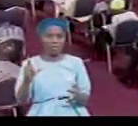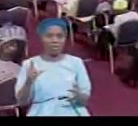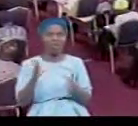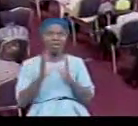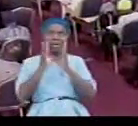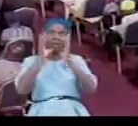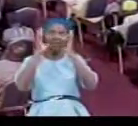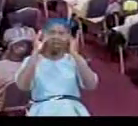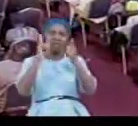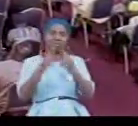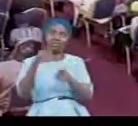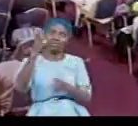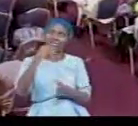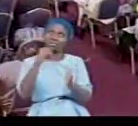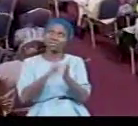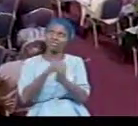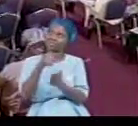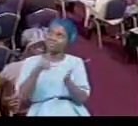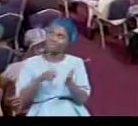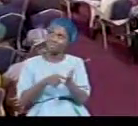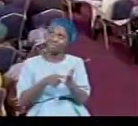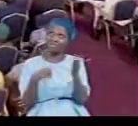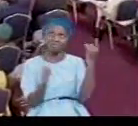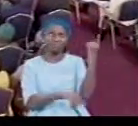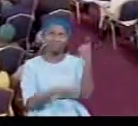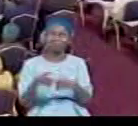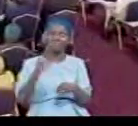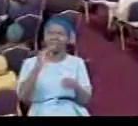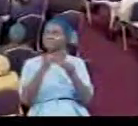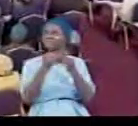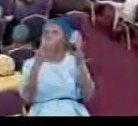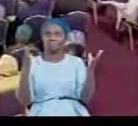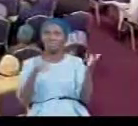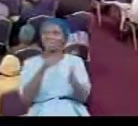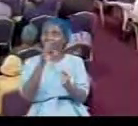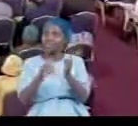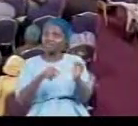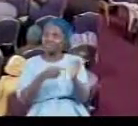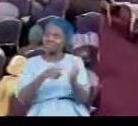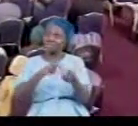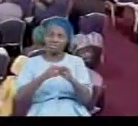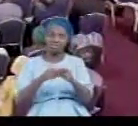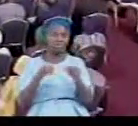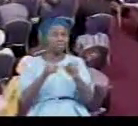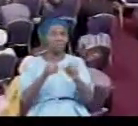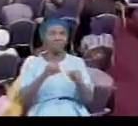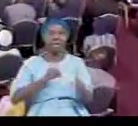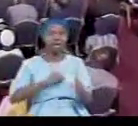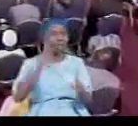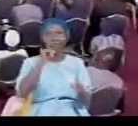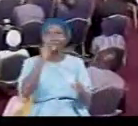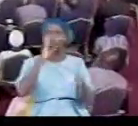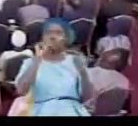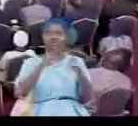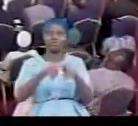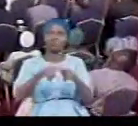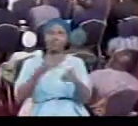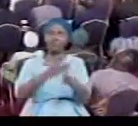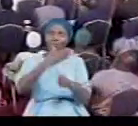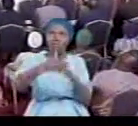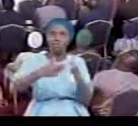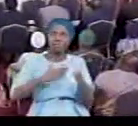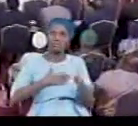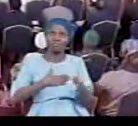much. If this continues, I will not be able to finish my ministry. He